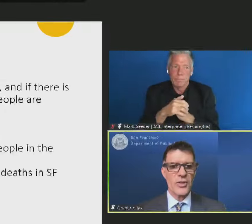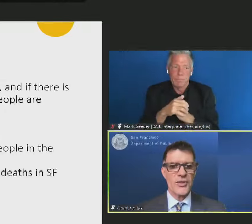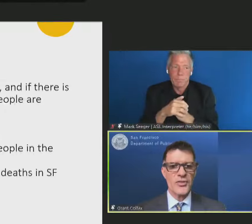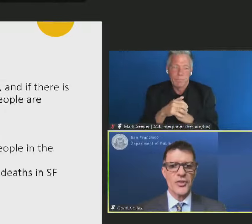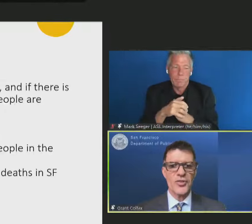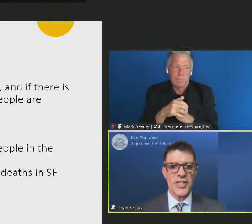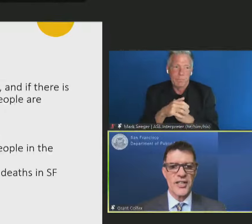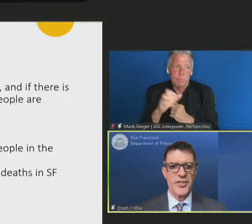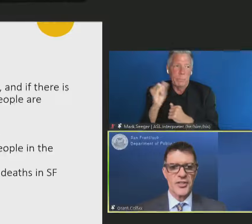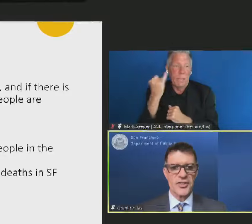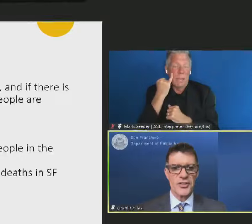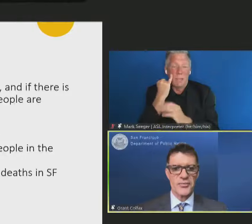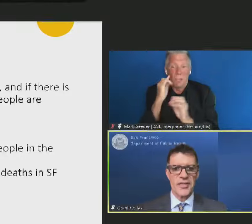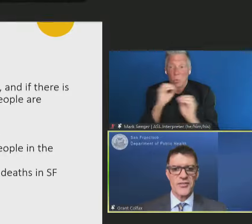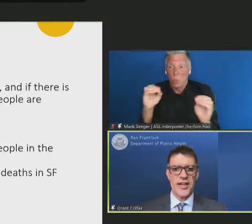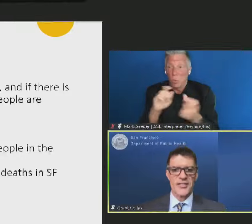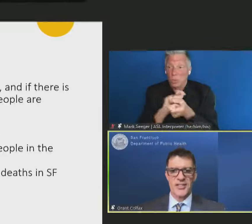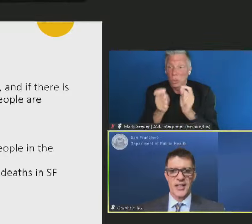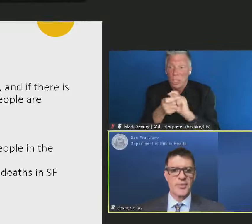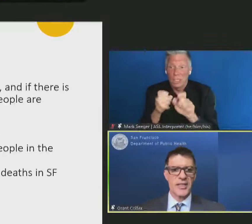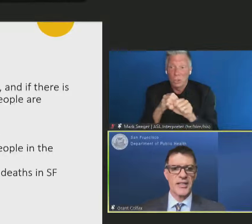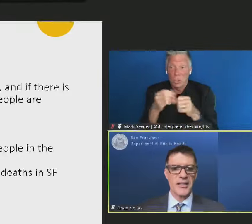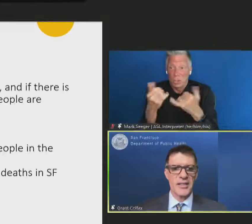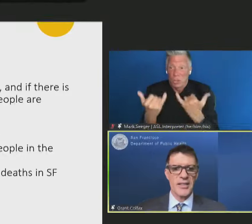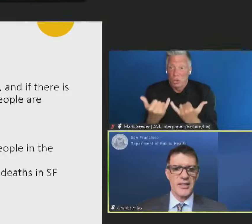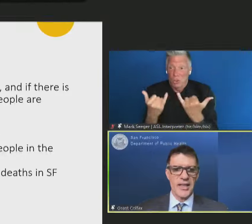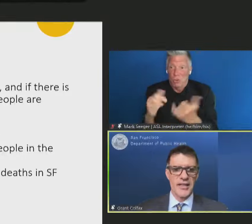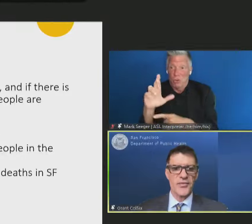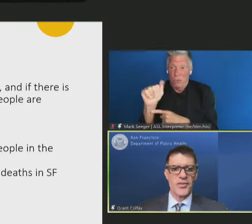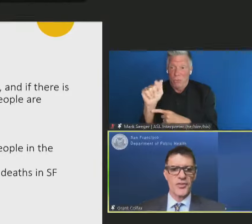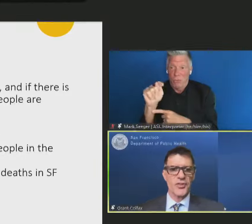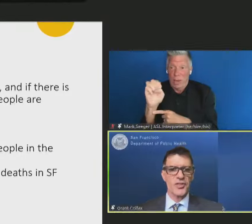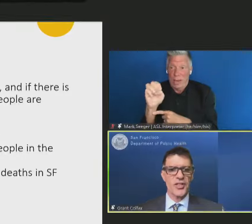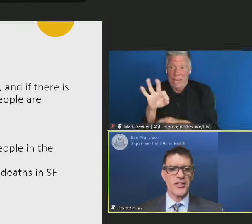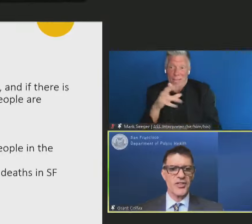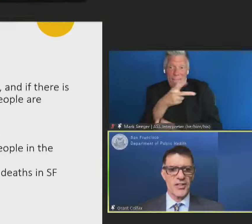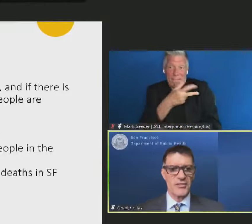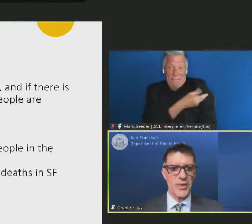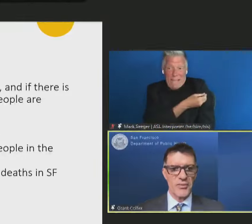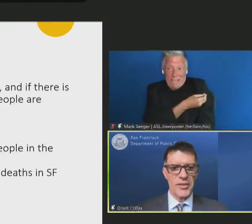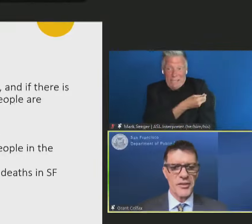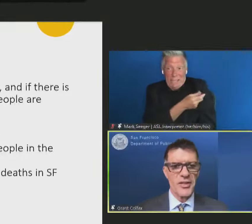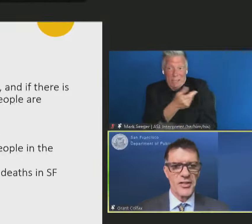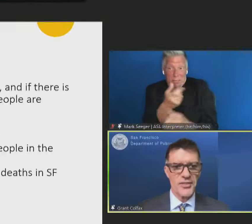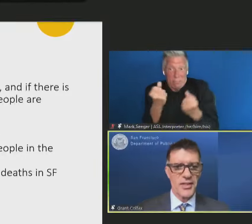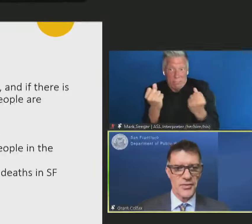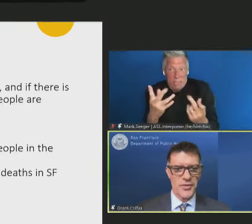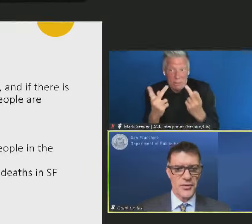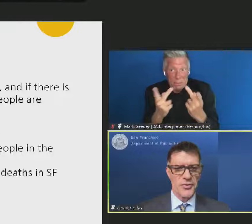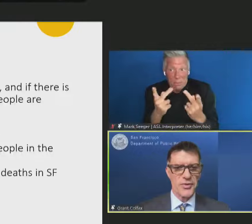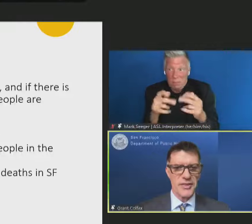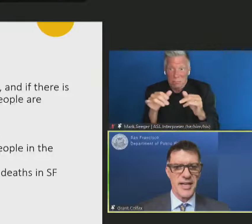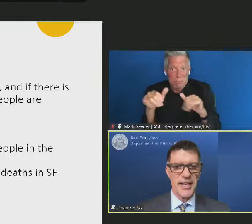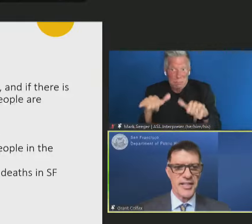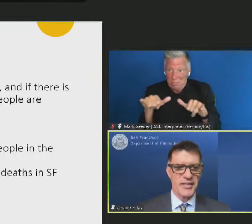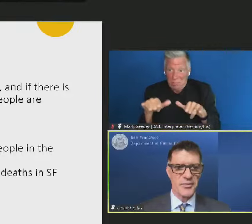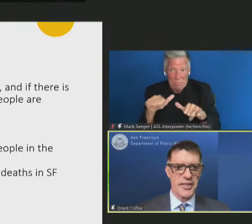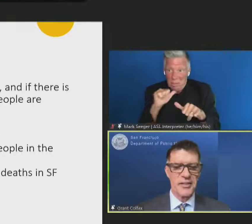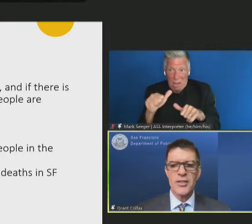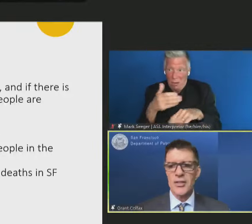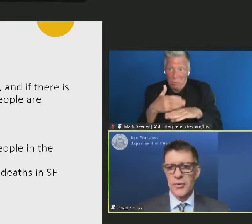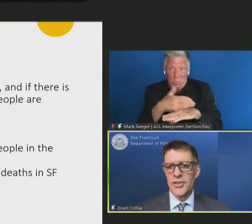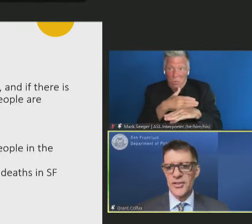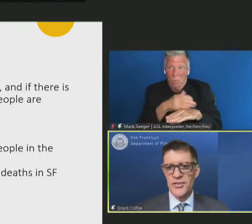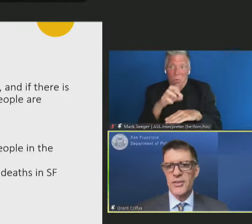So if there's no change in the current rate of vaccine uptake, and if there's no change in what we are calling San Francisco's current contact